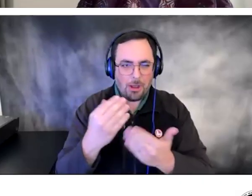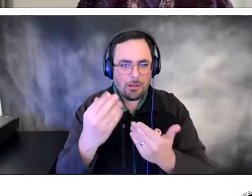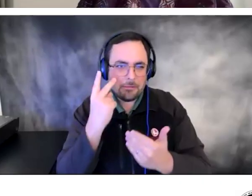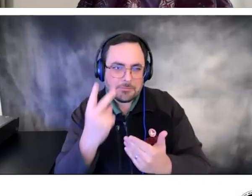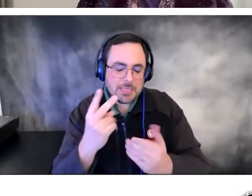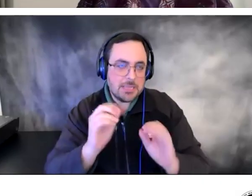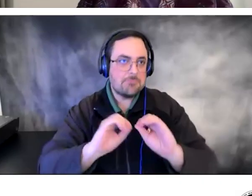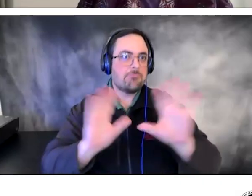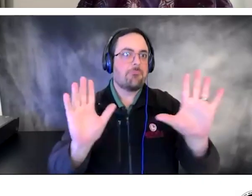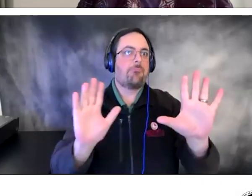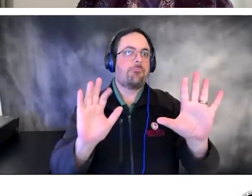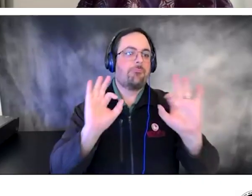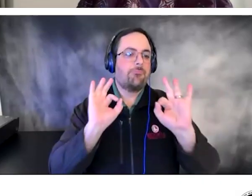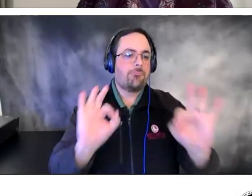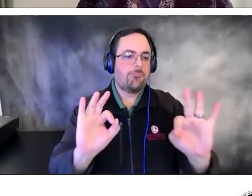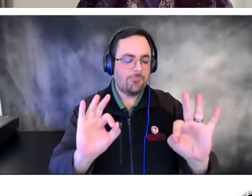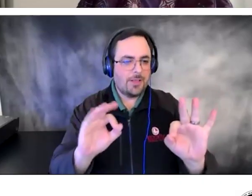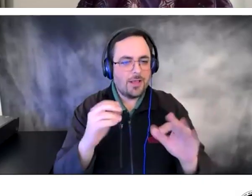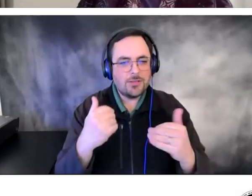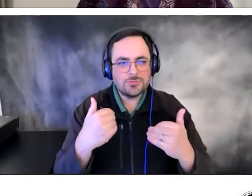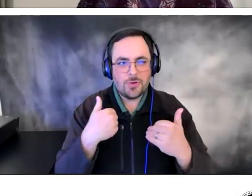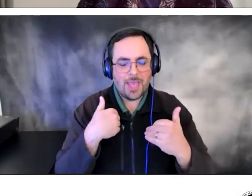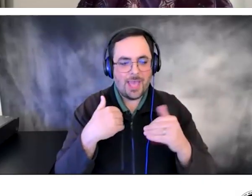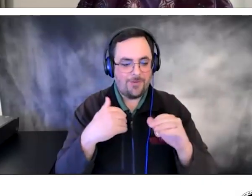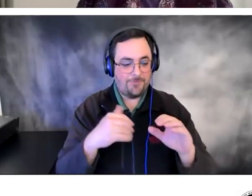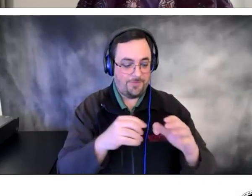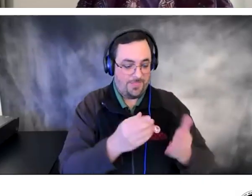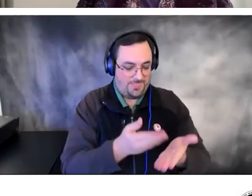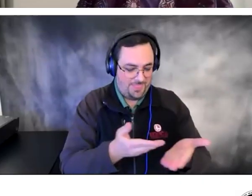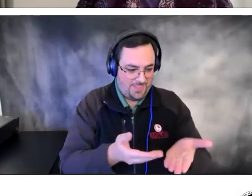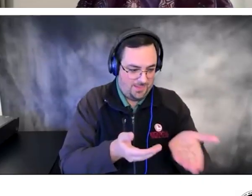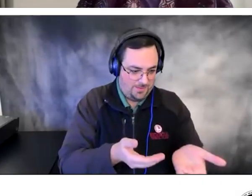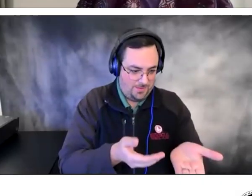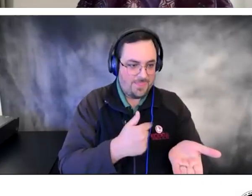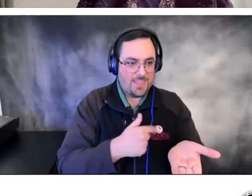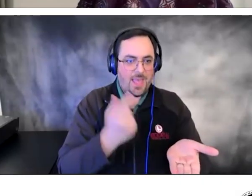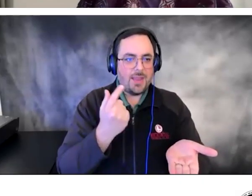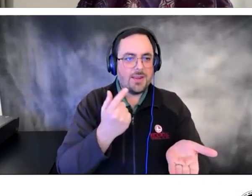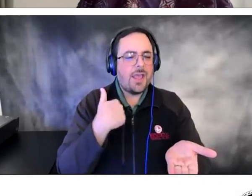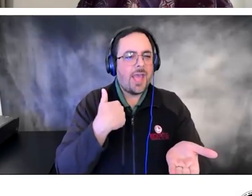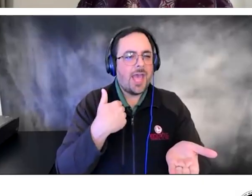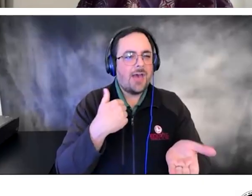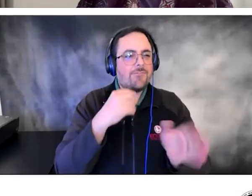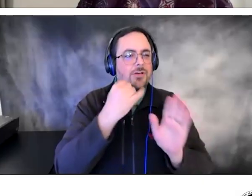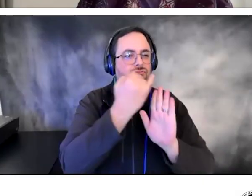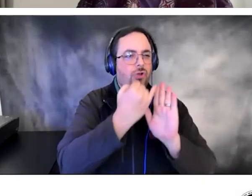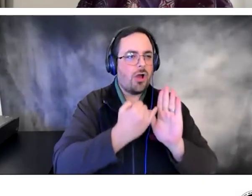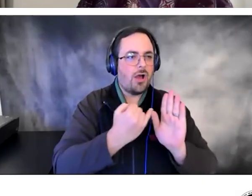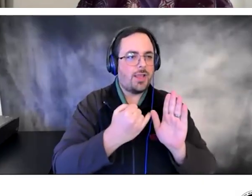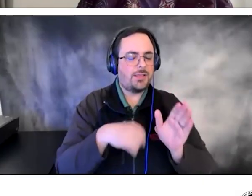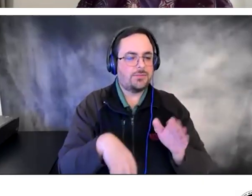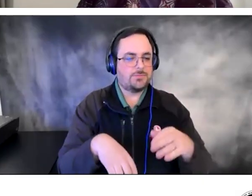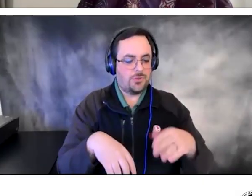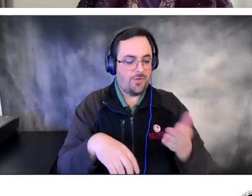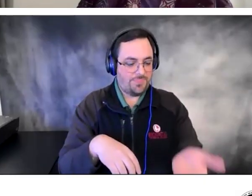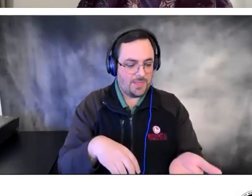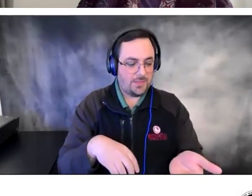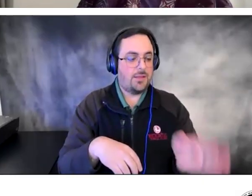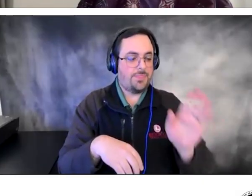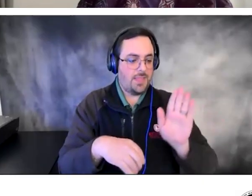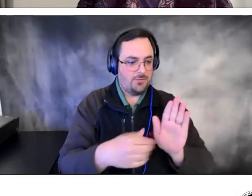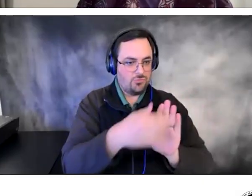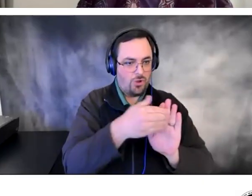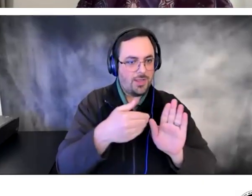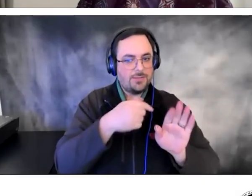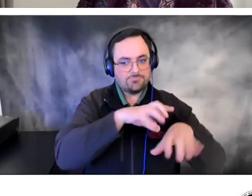above each one is a line drawing representing that object. In the foreground, there is a switch with a representation affixed